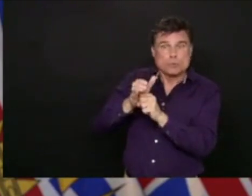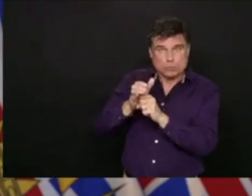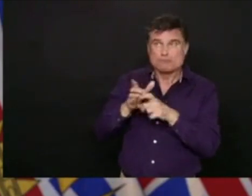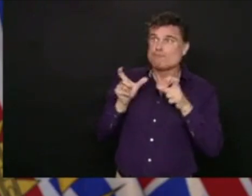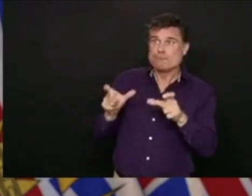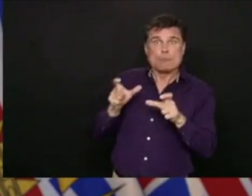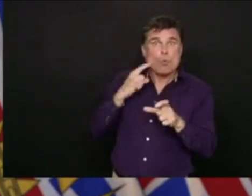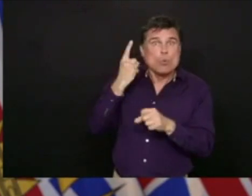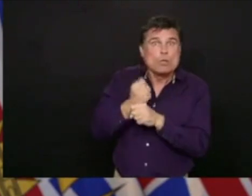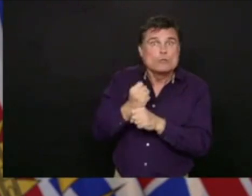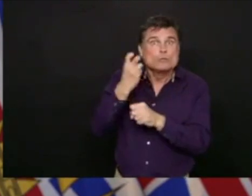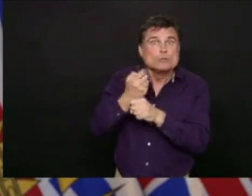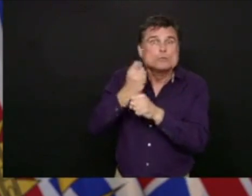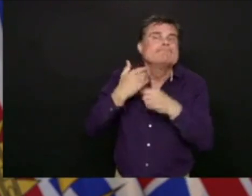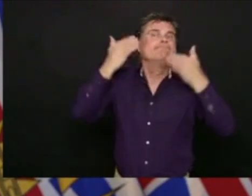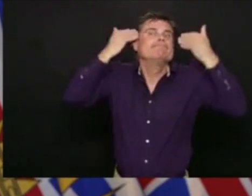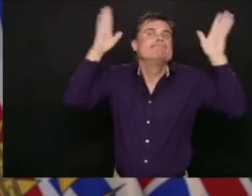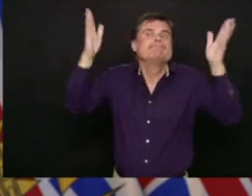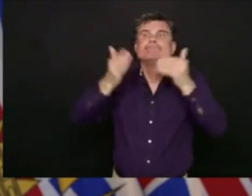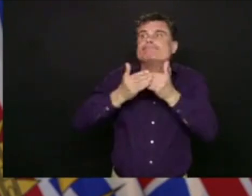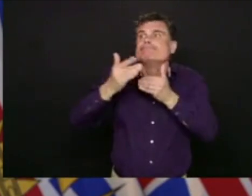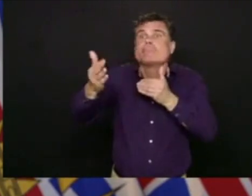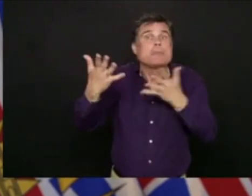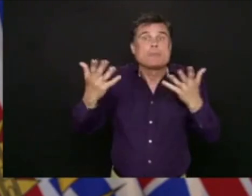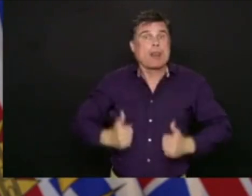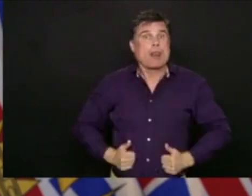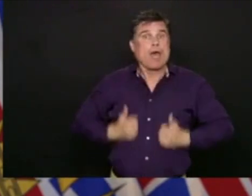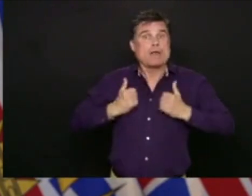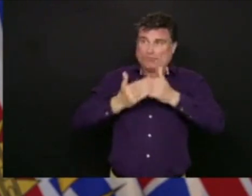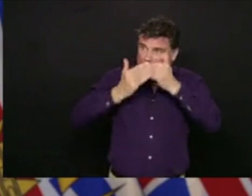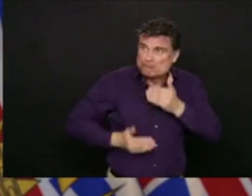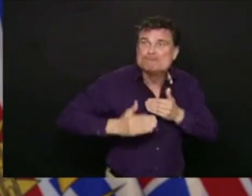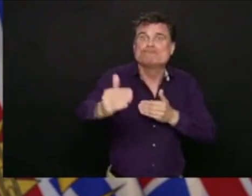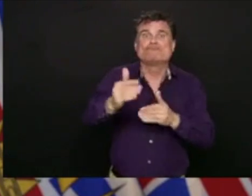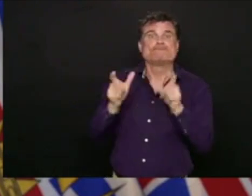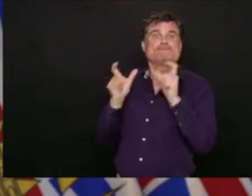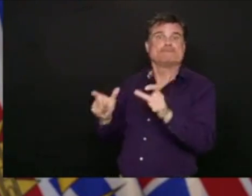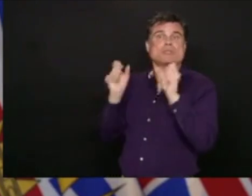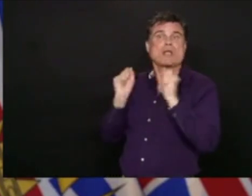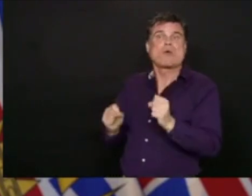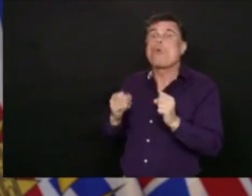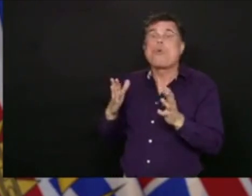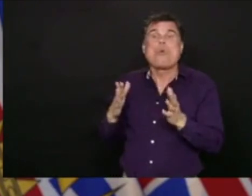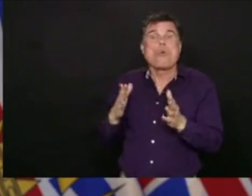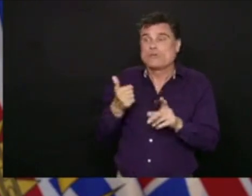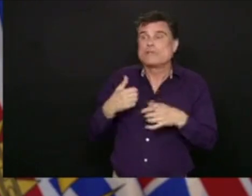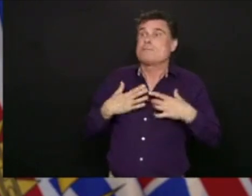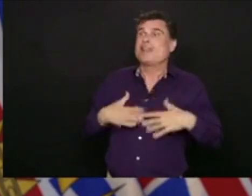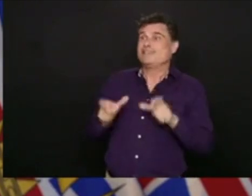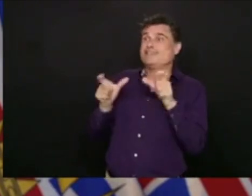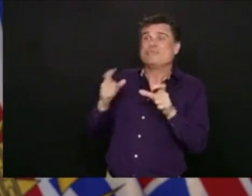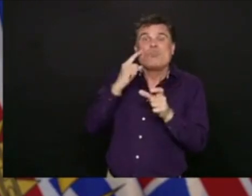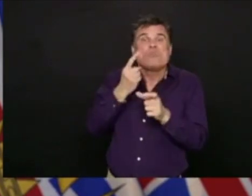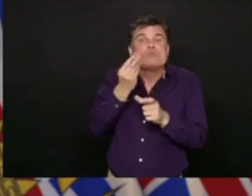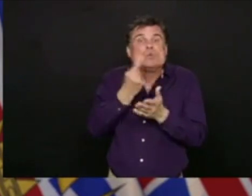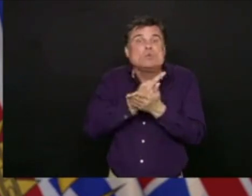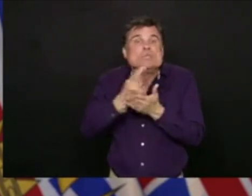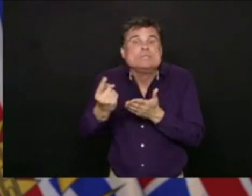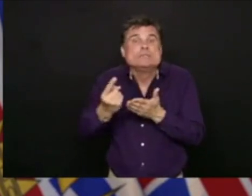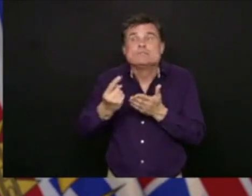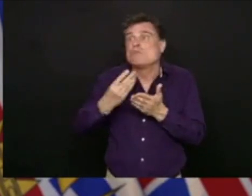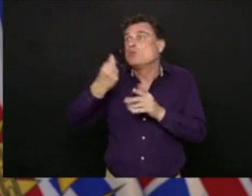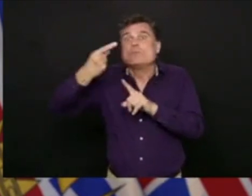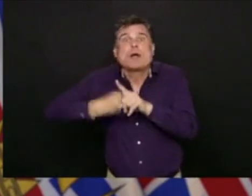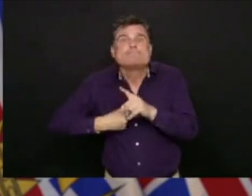an influenza vaccine every year. So we don't know the answers to all of these yet. Part of knowing the answers will